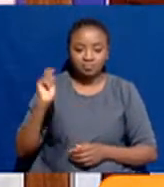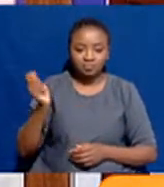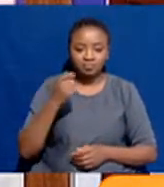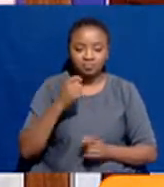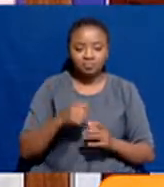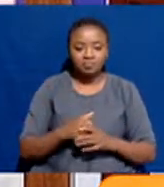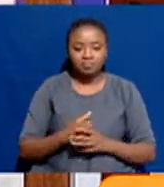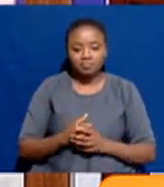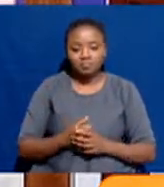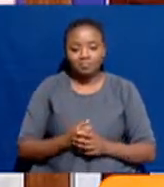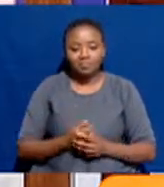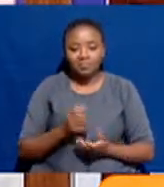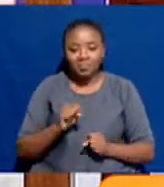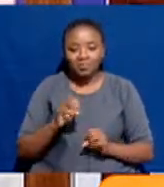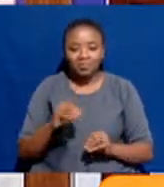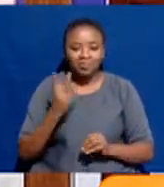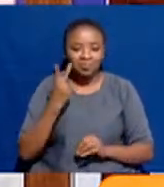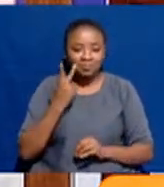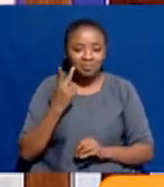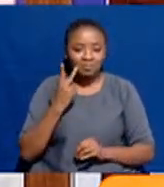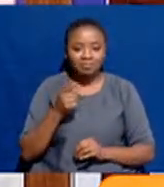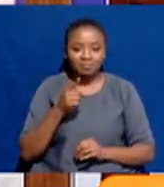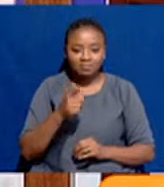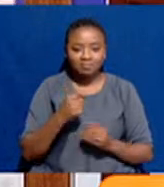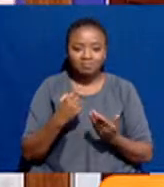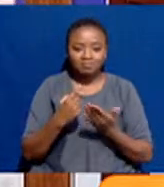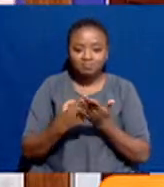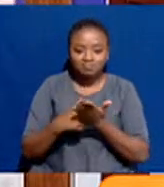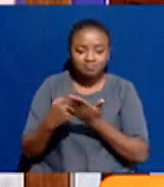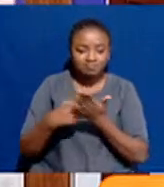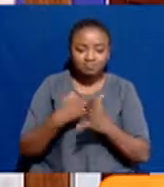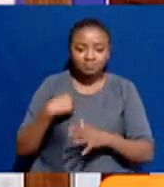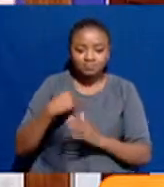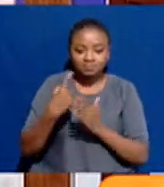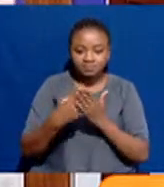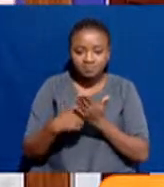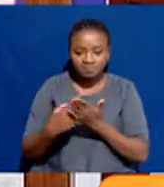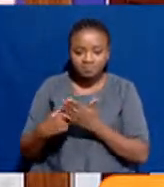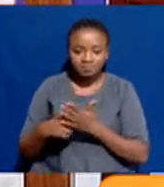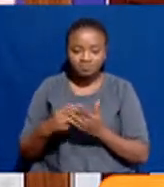Yeah. So those are the forces we talk about. So you have